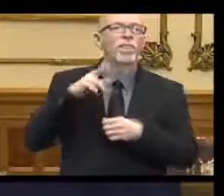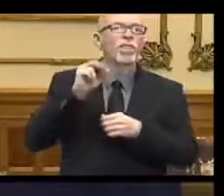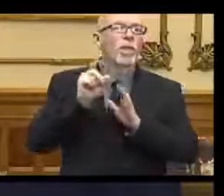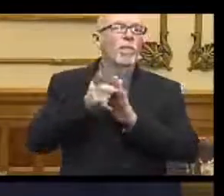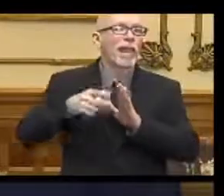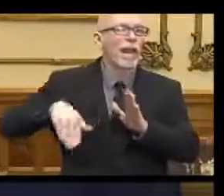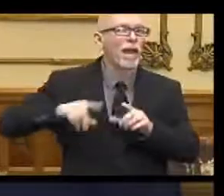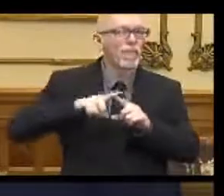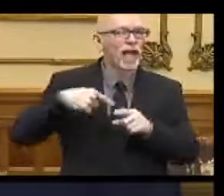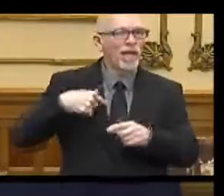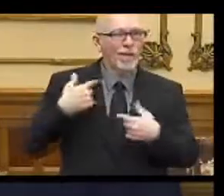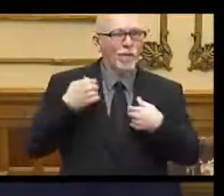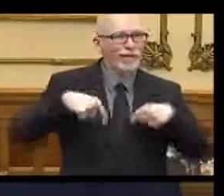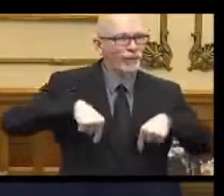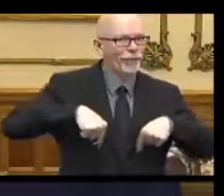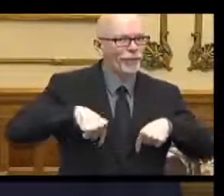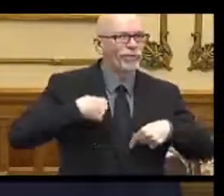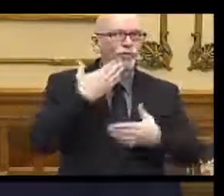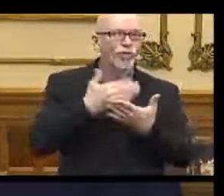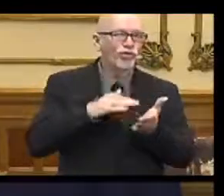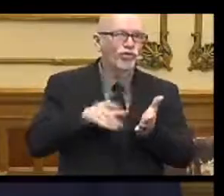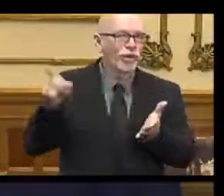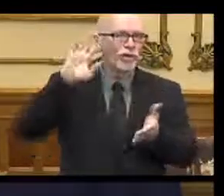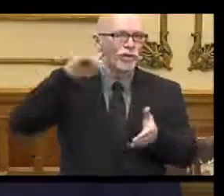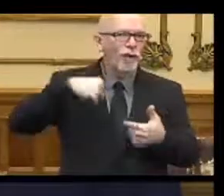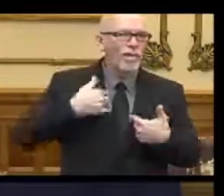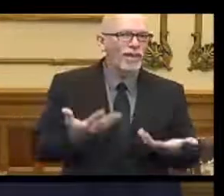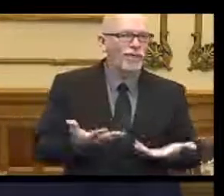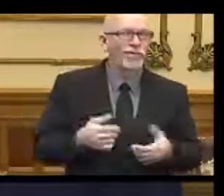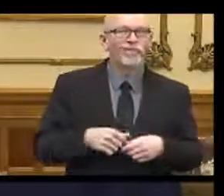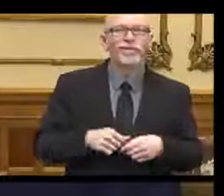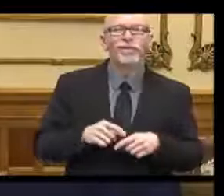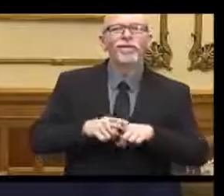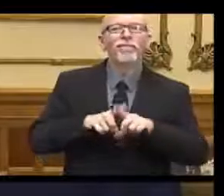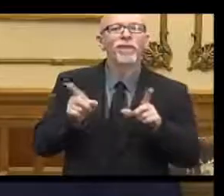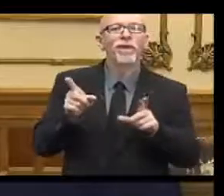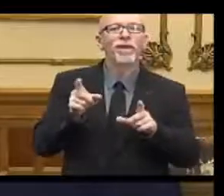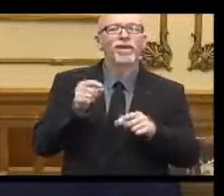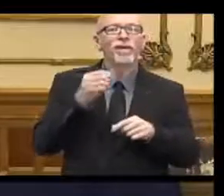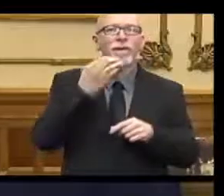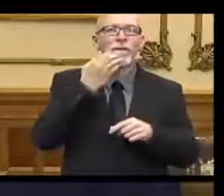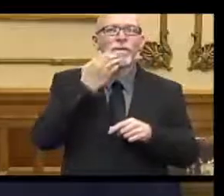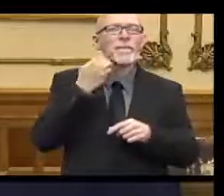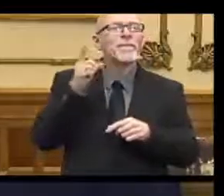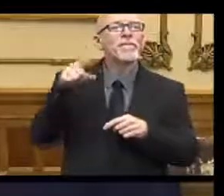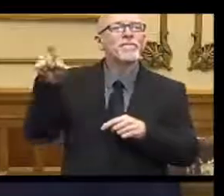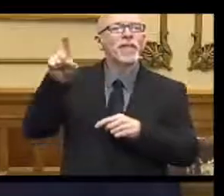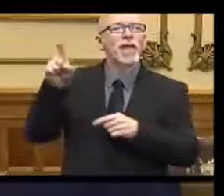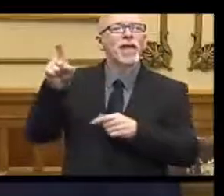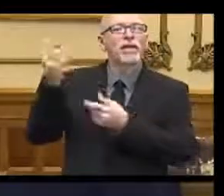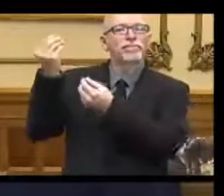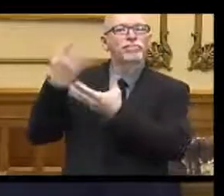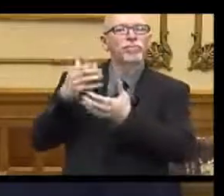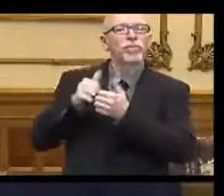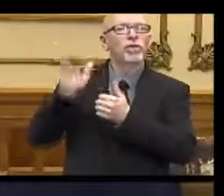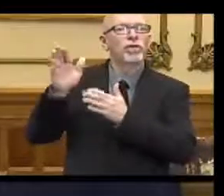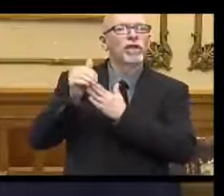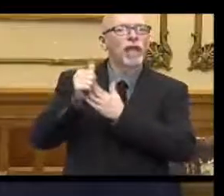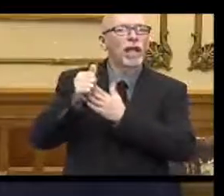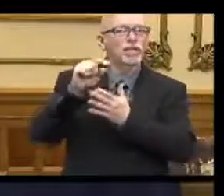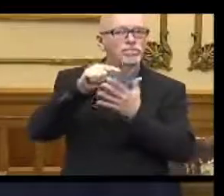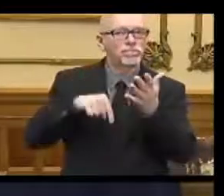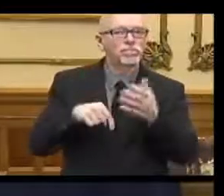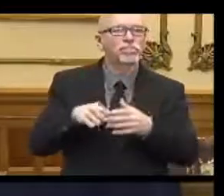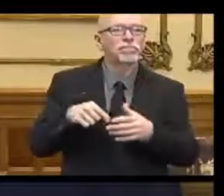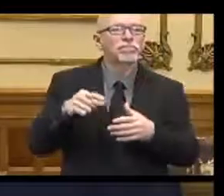tardy, but I was here. I had a good excuse. They knew that. And they have supplied us with their guidance. And as